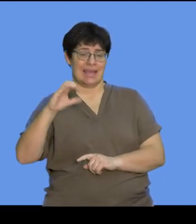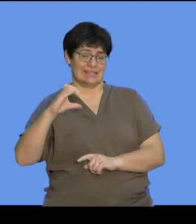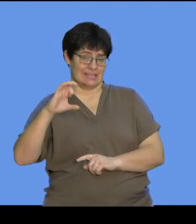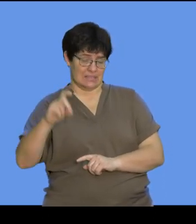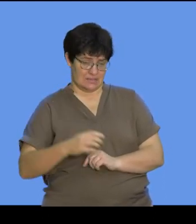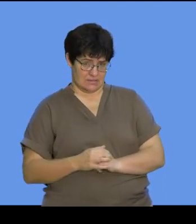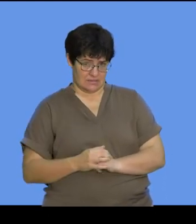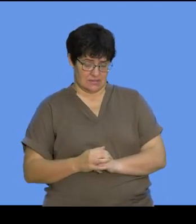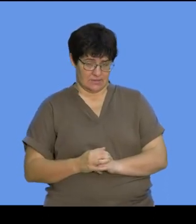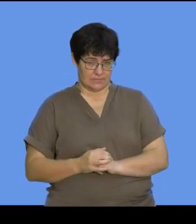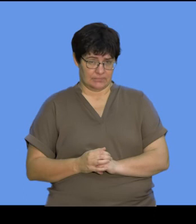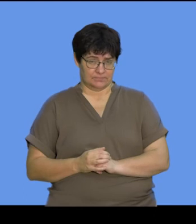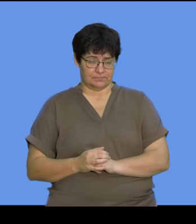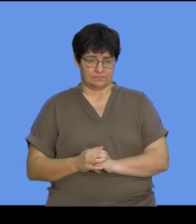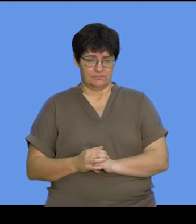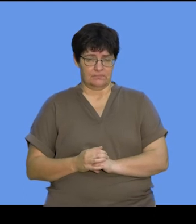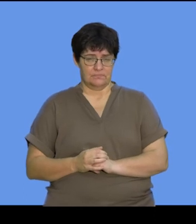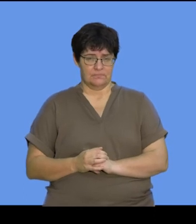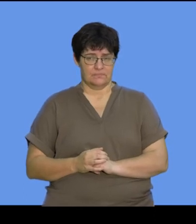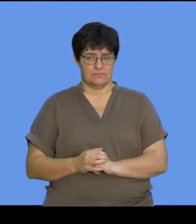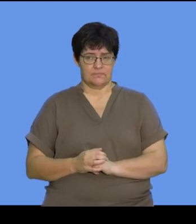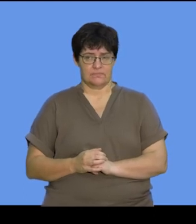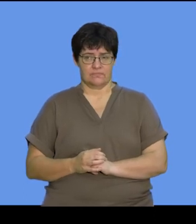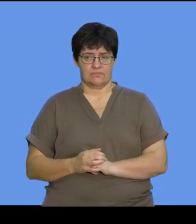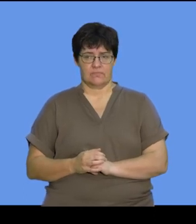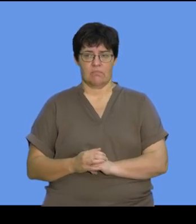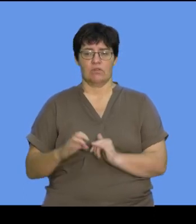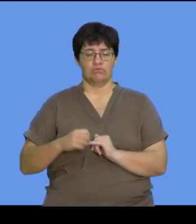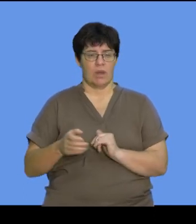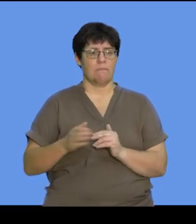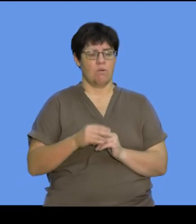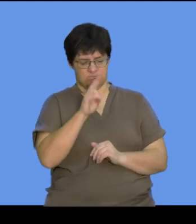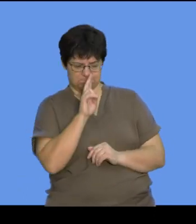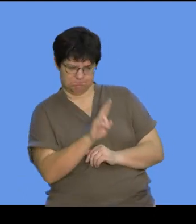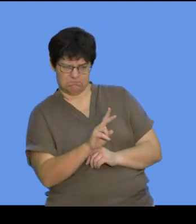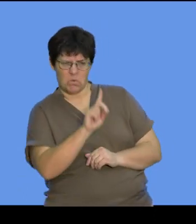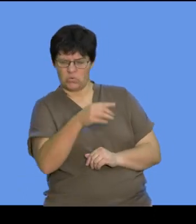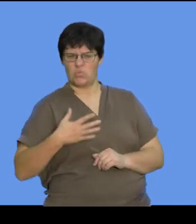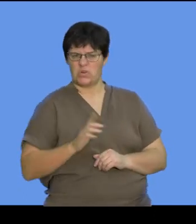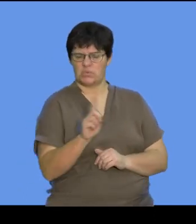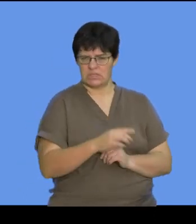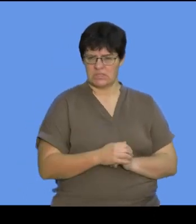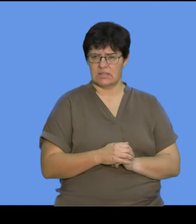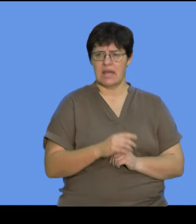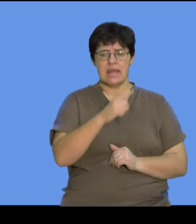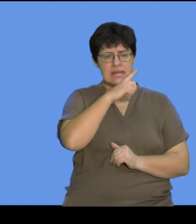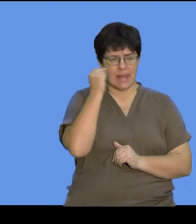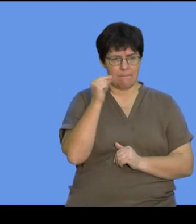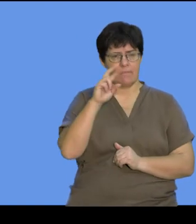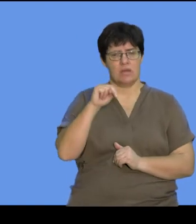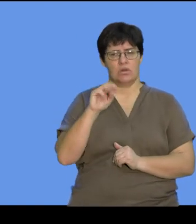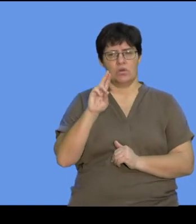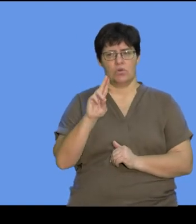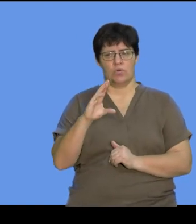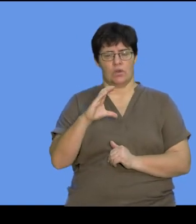diagram that represents a portion of a nucleic acid. I'm going to try and read more into the question. Name